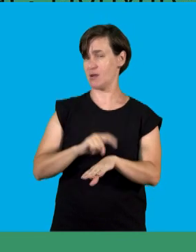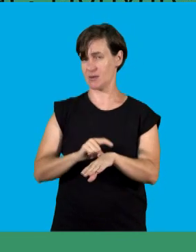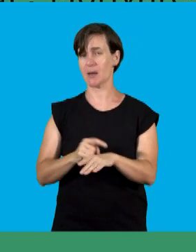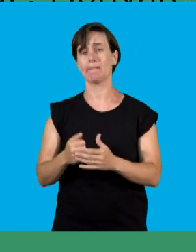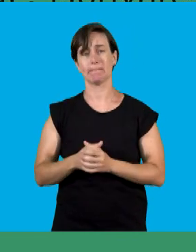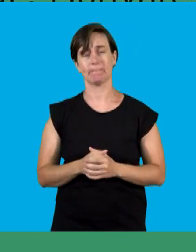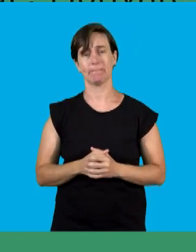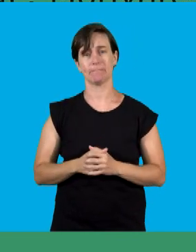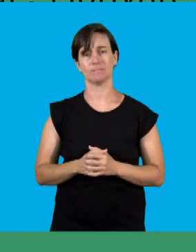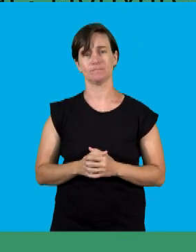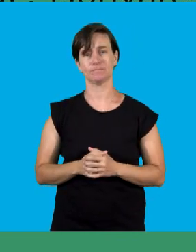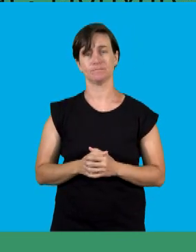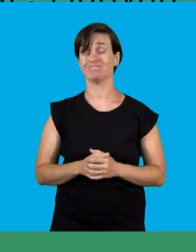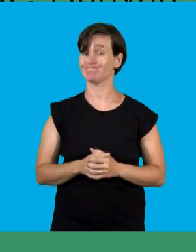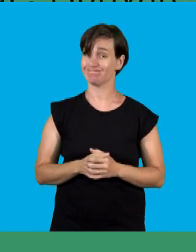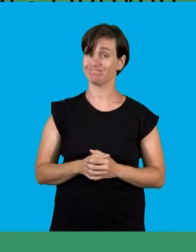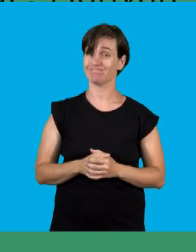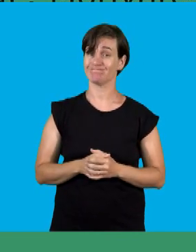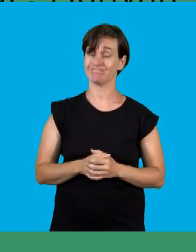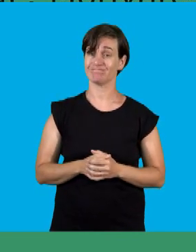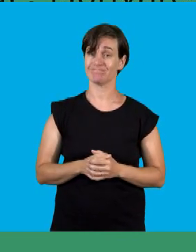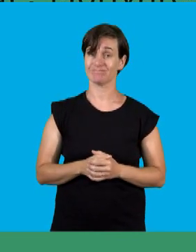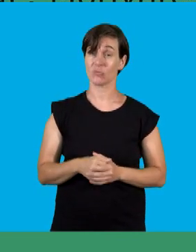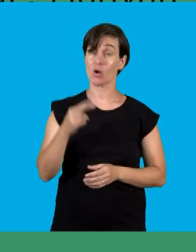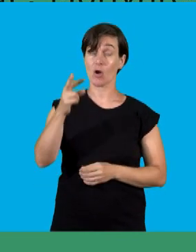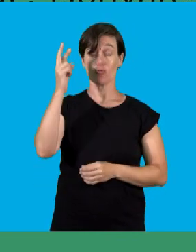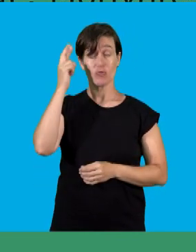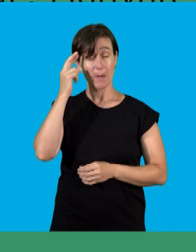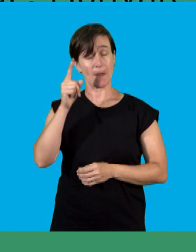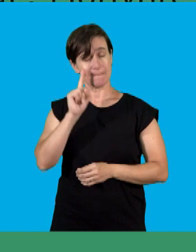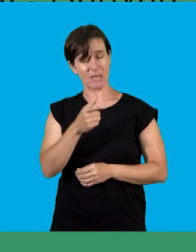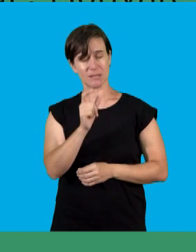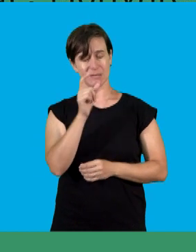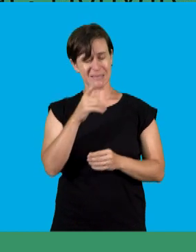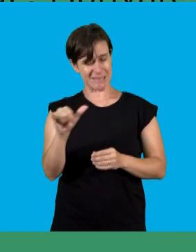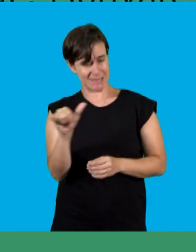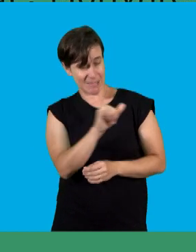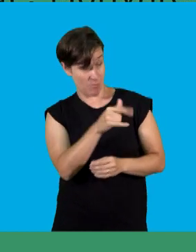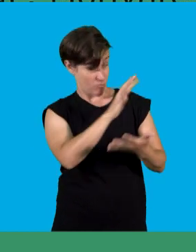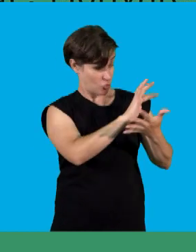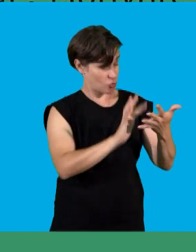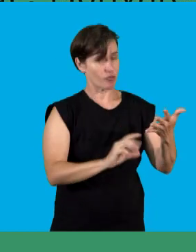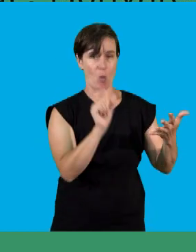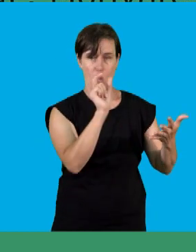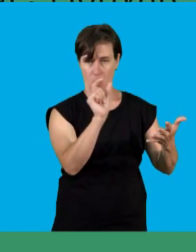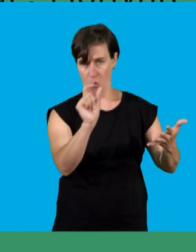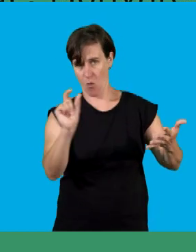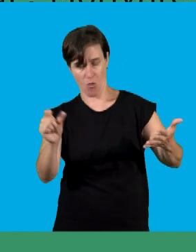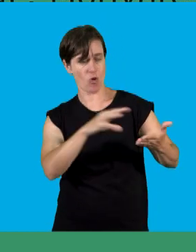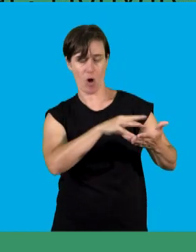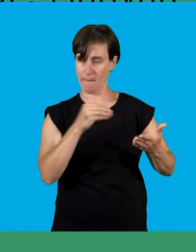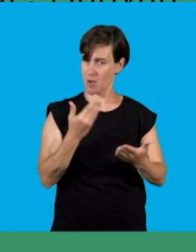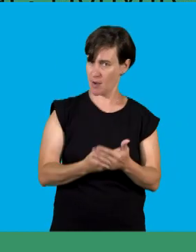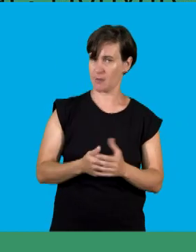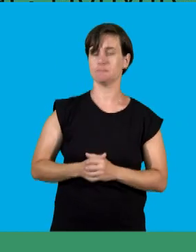to identify from the scenario. Don't forget, you're taking it word for word directly as part of what is